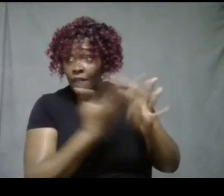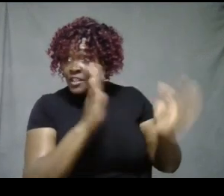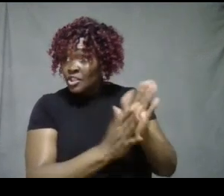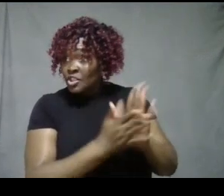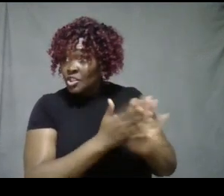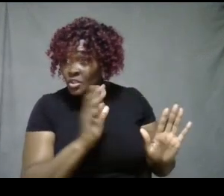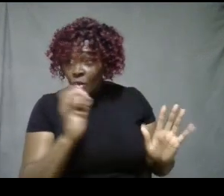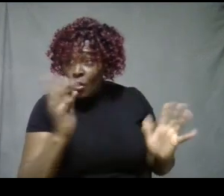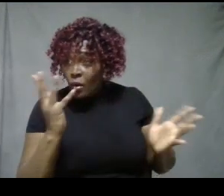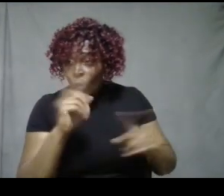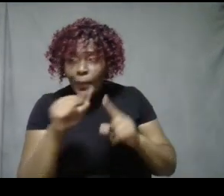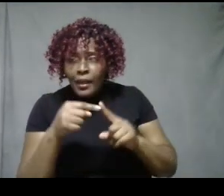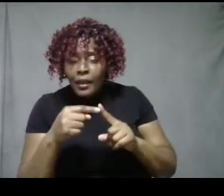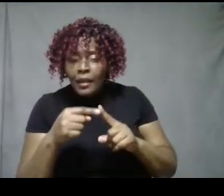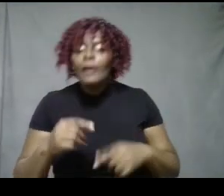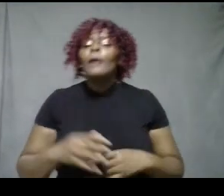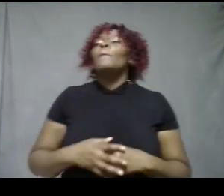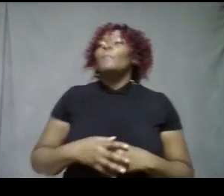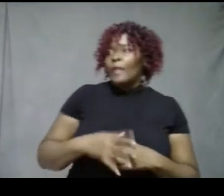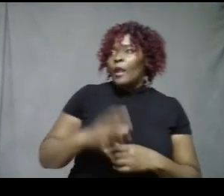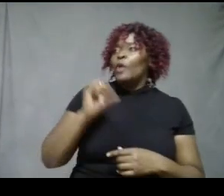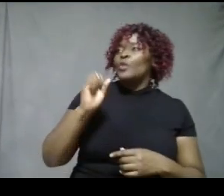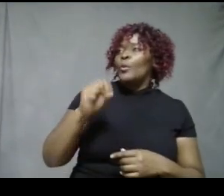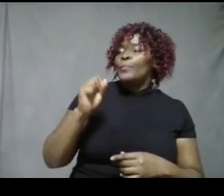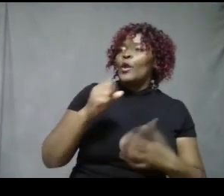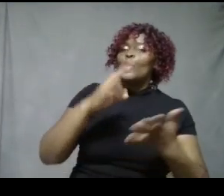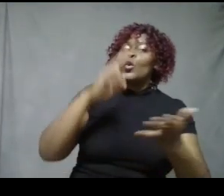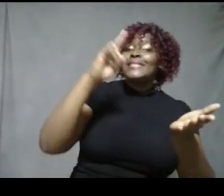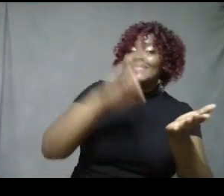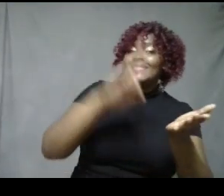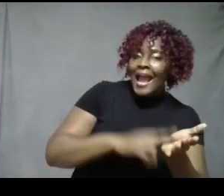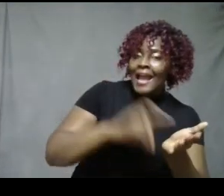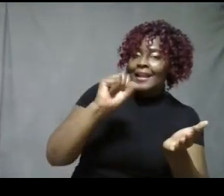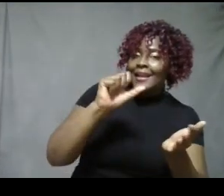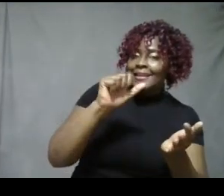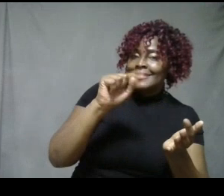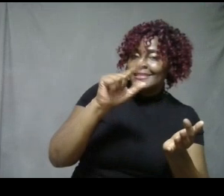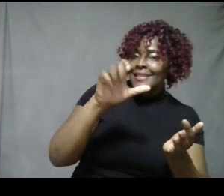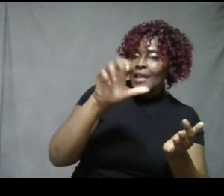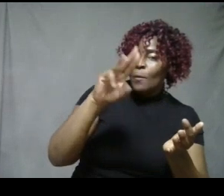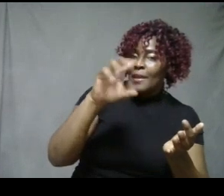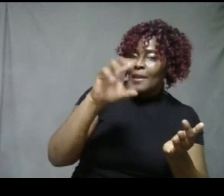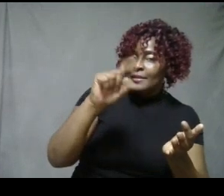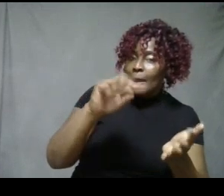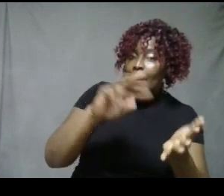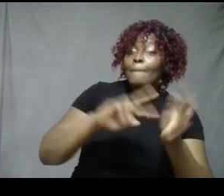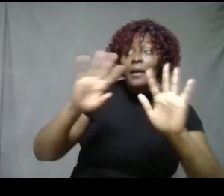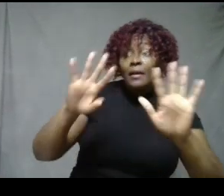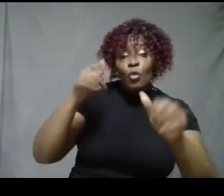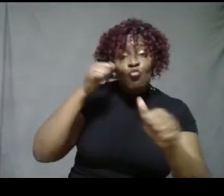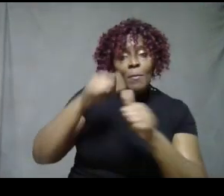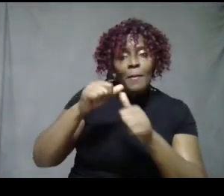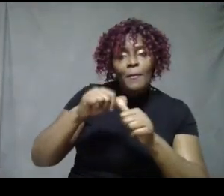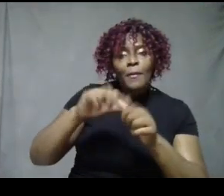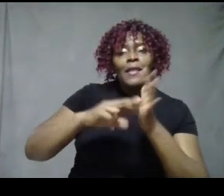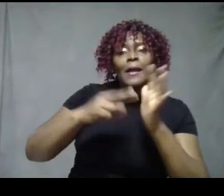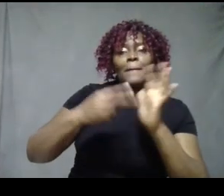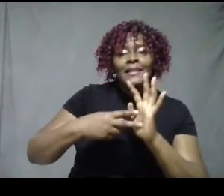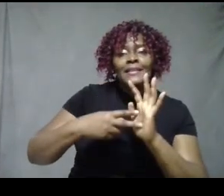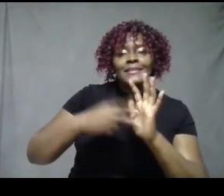You would sign the settlement agreement, but remember, settlement is contingent upon the sale of the property.